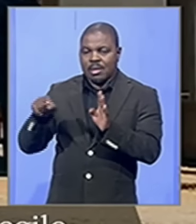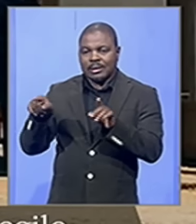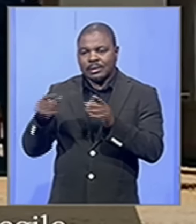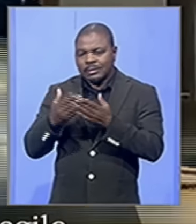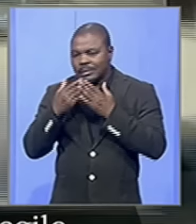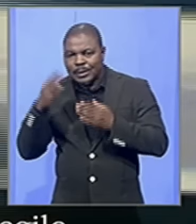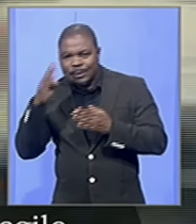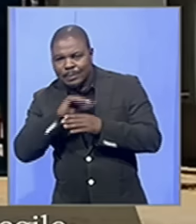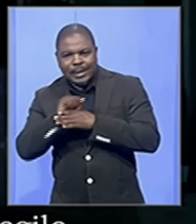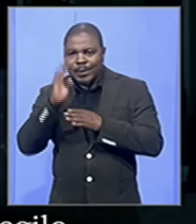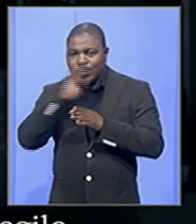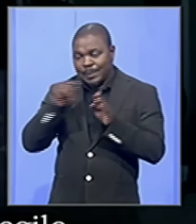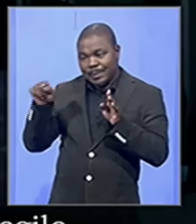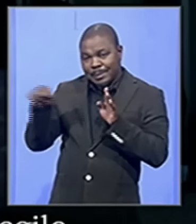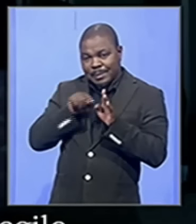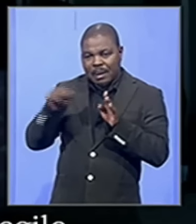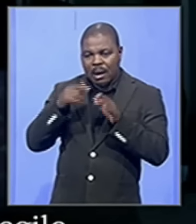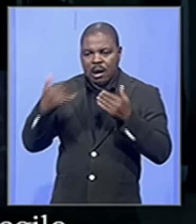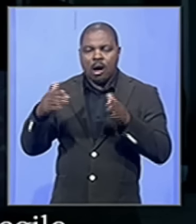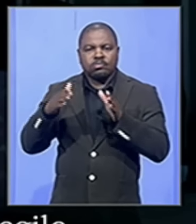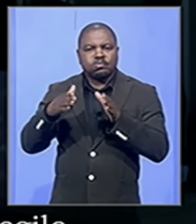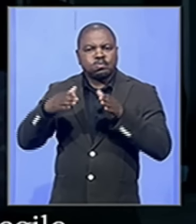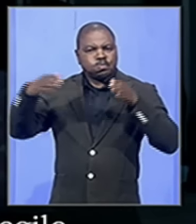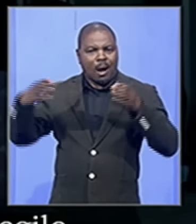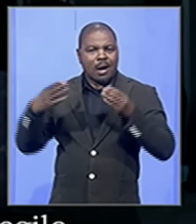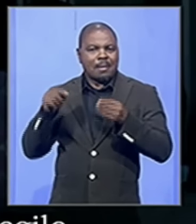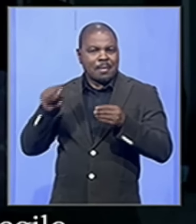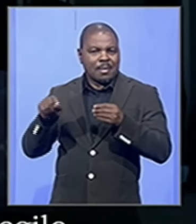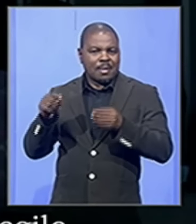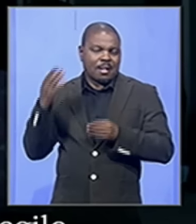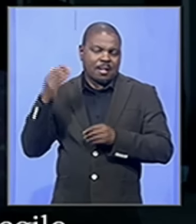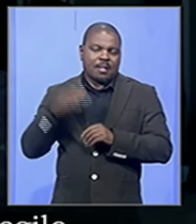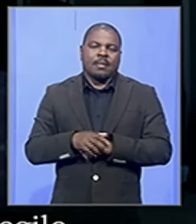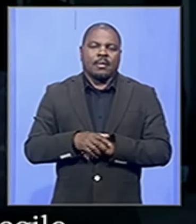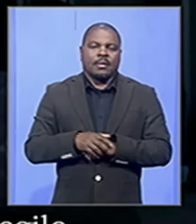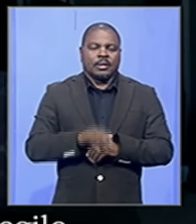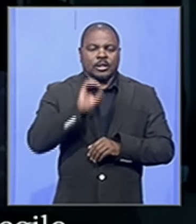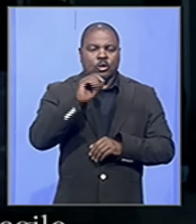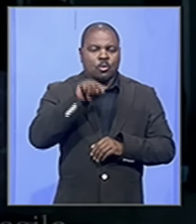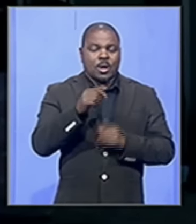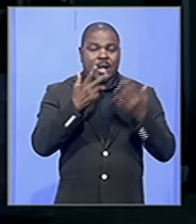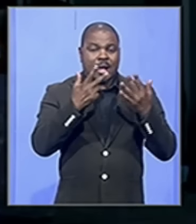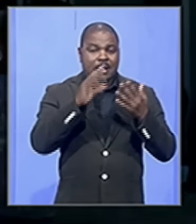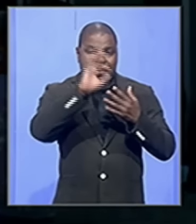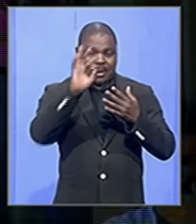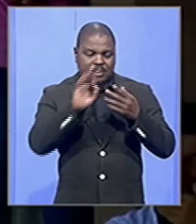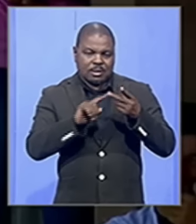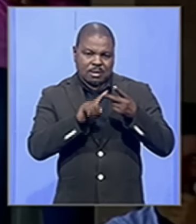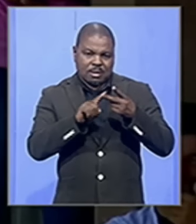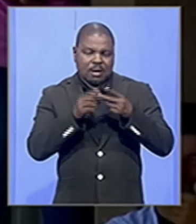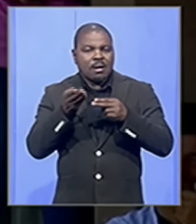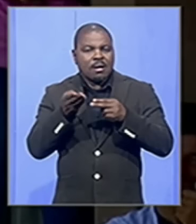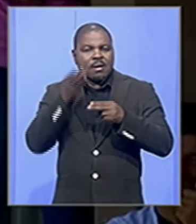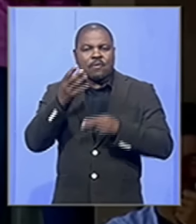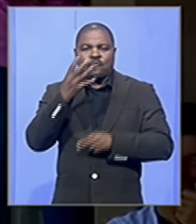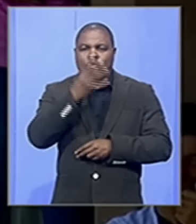ba sa katisiwe e oketsegile go tswa go diperesente di le 0.8 go fitlha go di